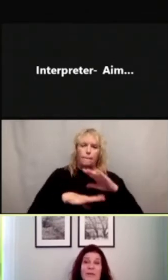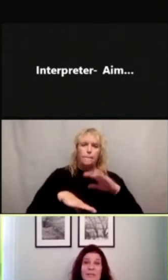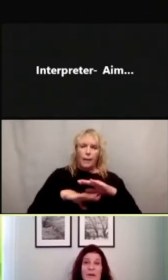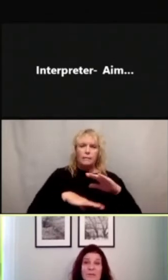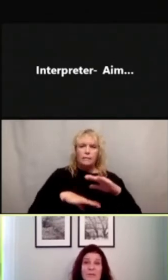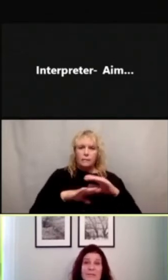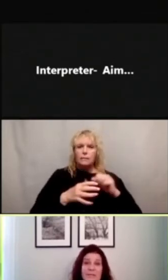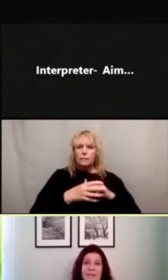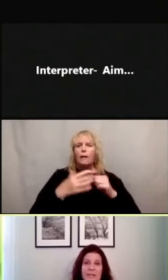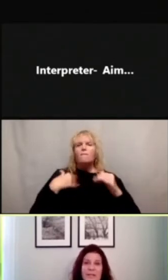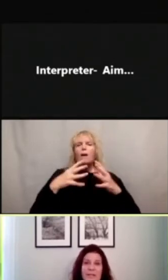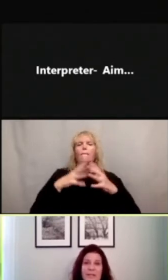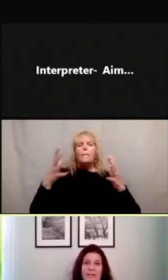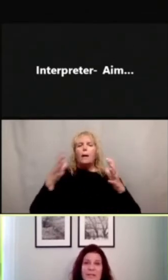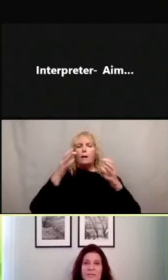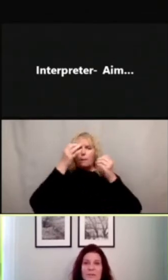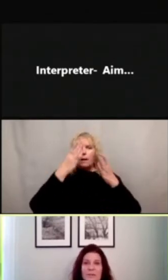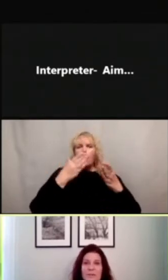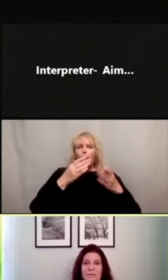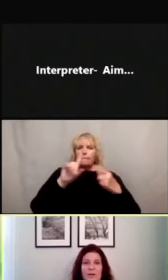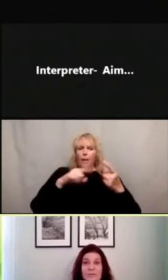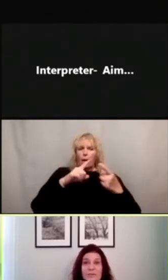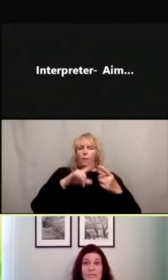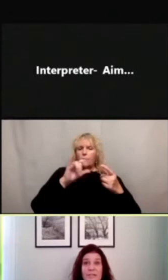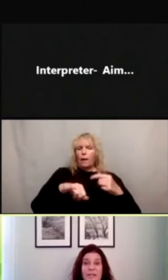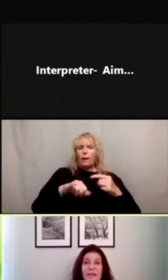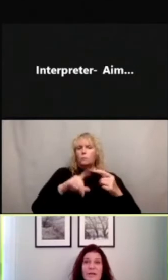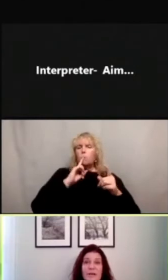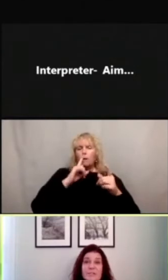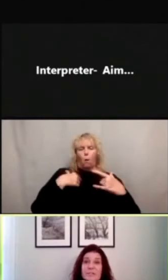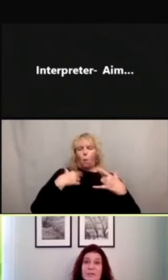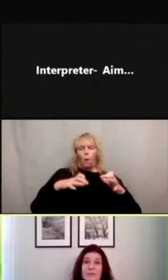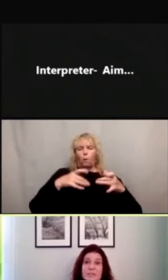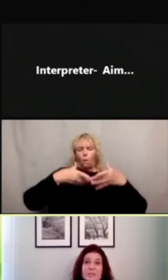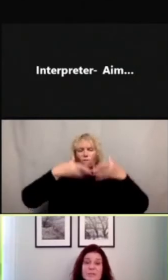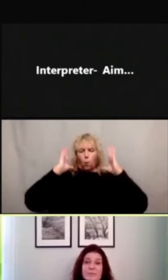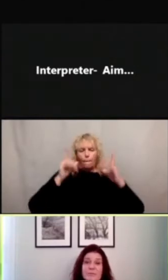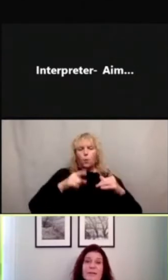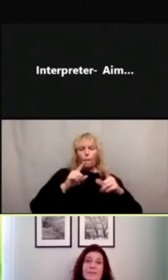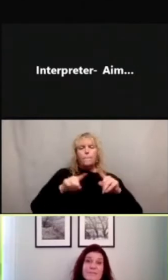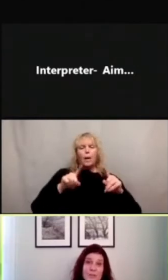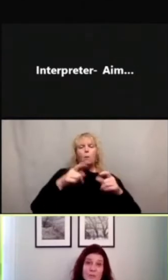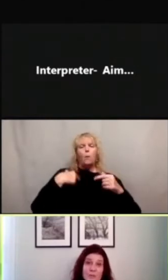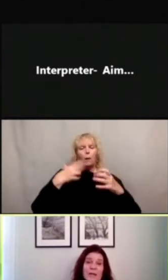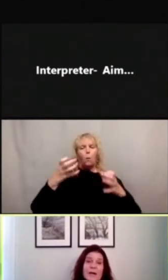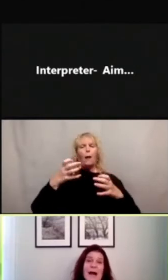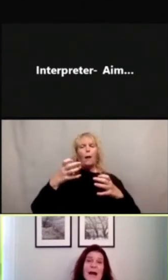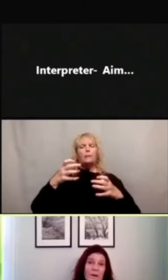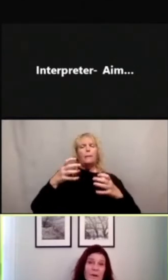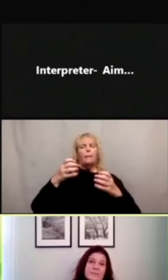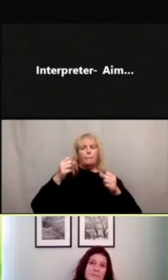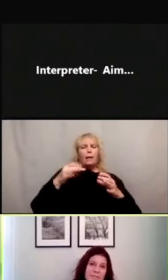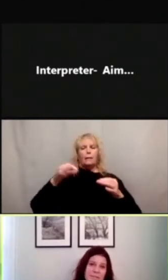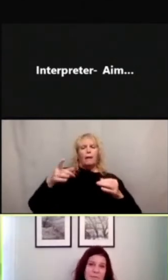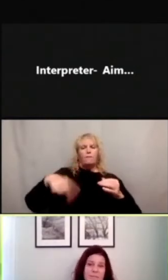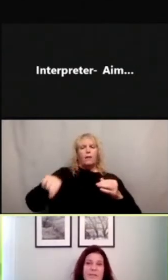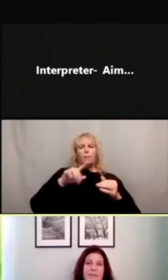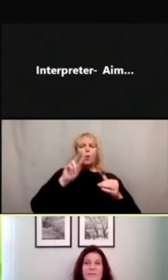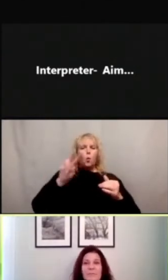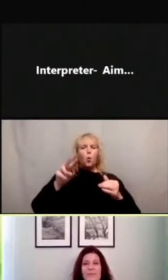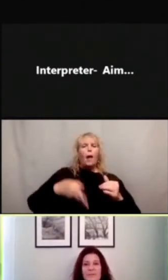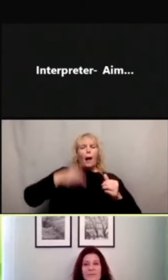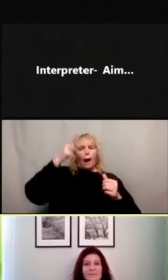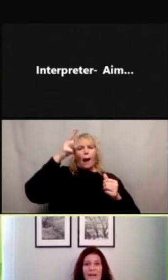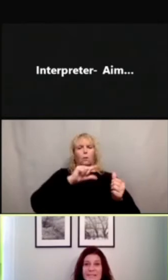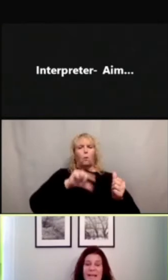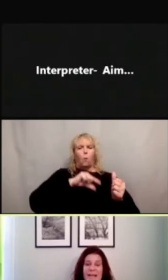so much information about prevention, it can get overwhelming. So we really try to direct adult learners to very few high quality resources